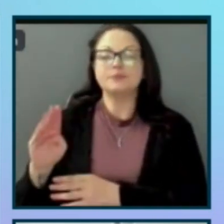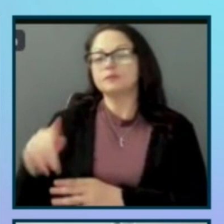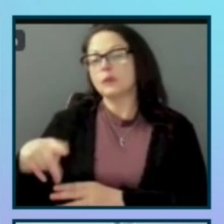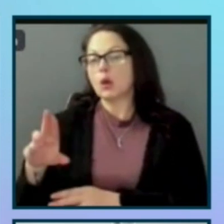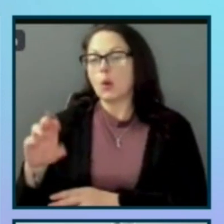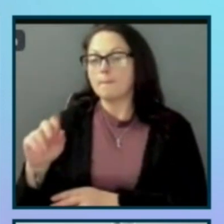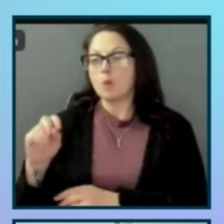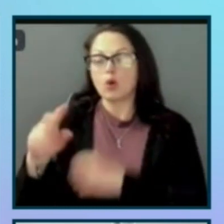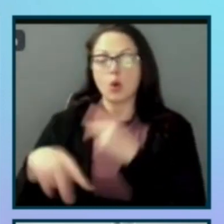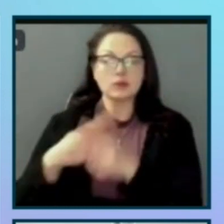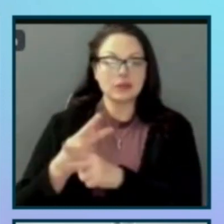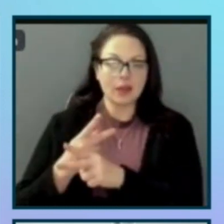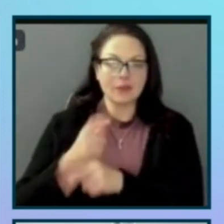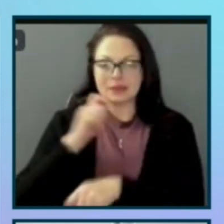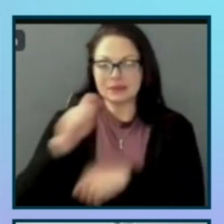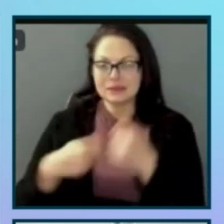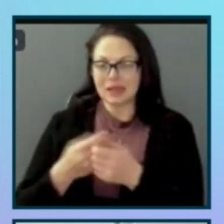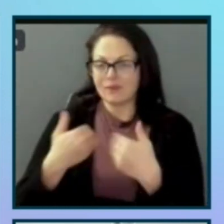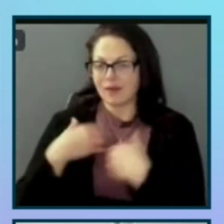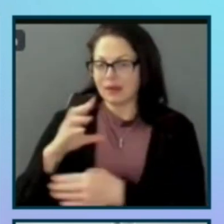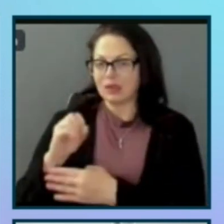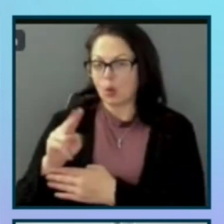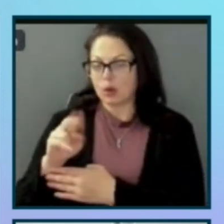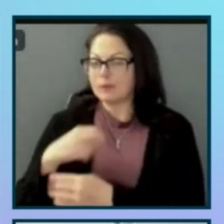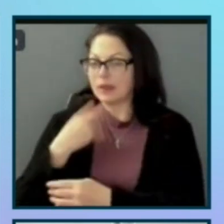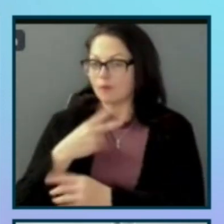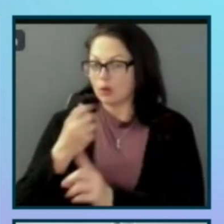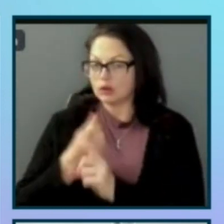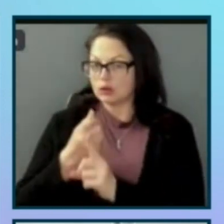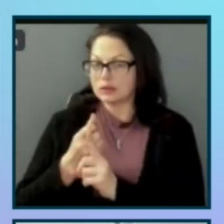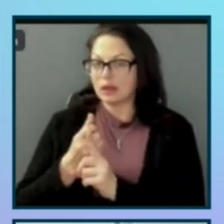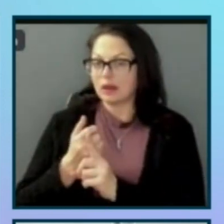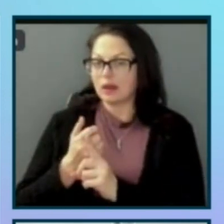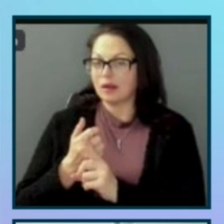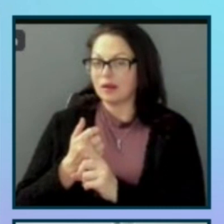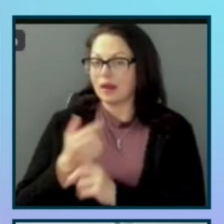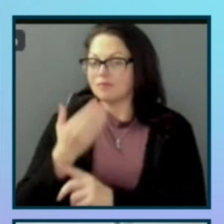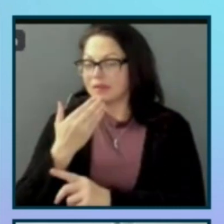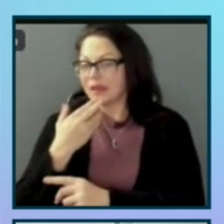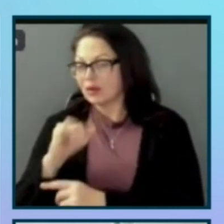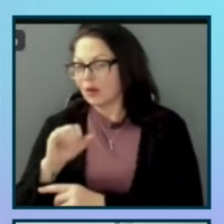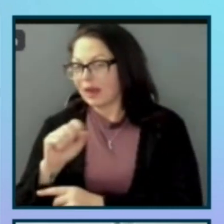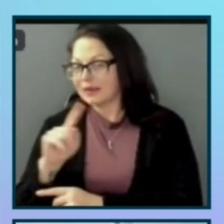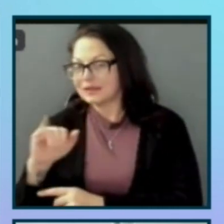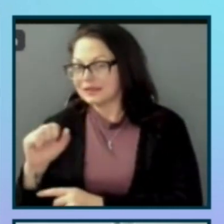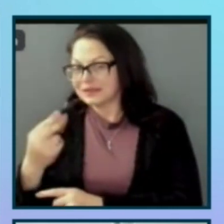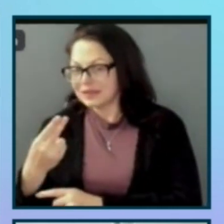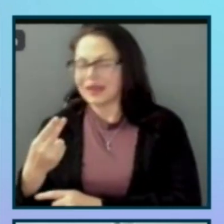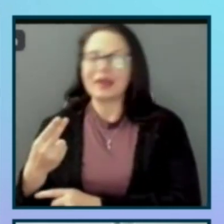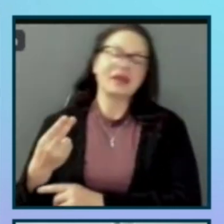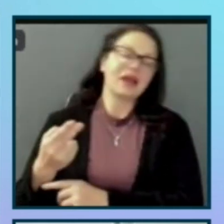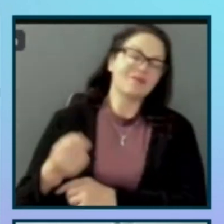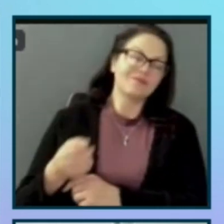of having Courtney be the voice of the screen reader. We wanted to give a shout out to Isaiah Wright on our team for helping us come up with this